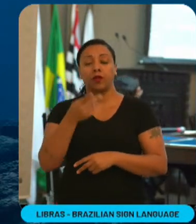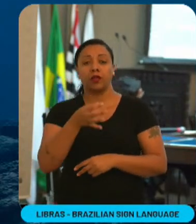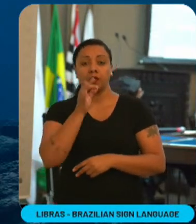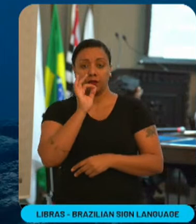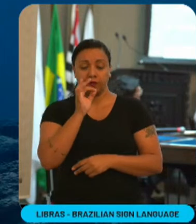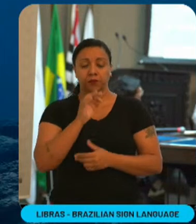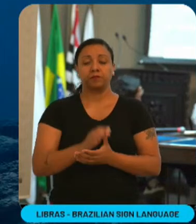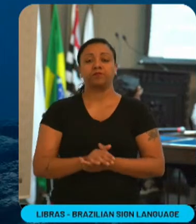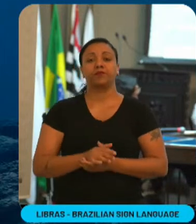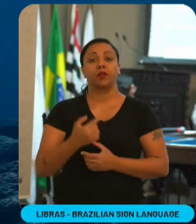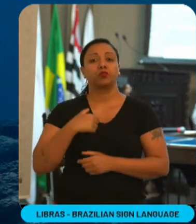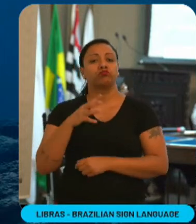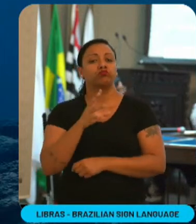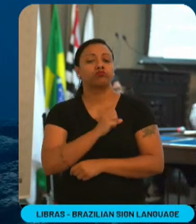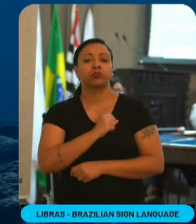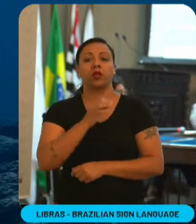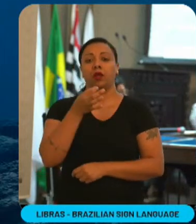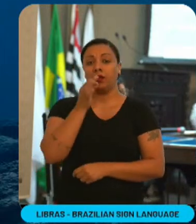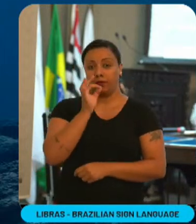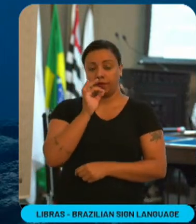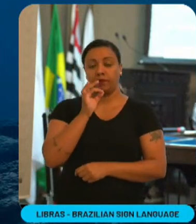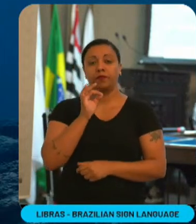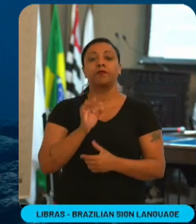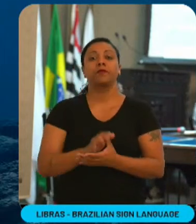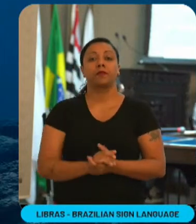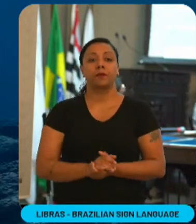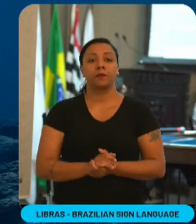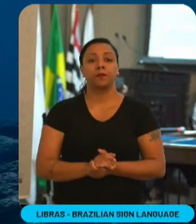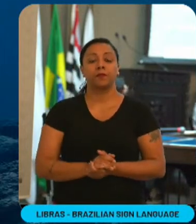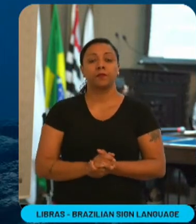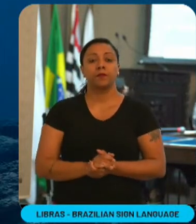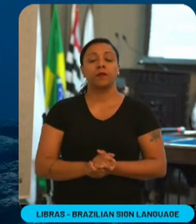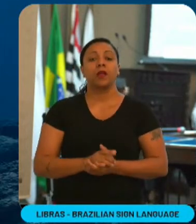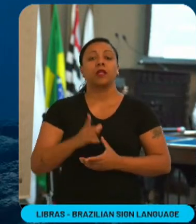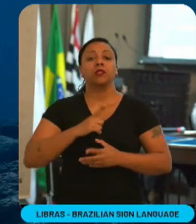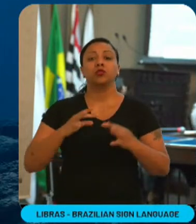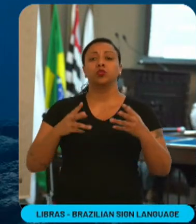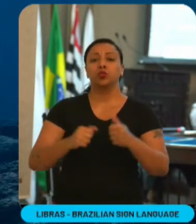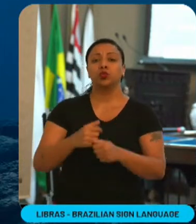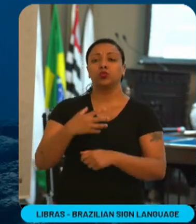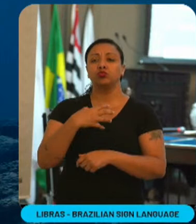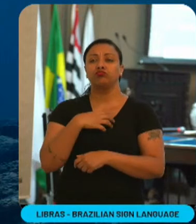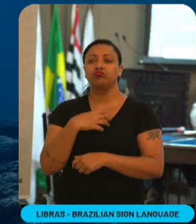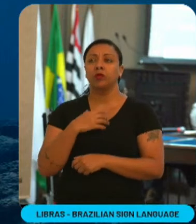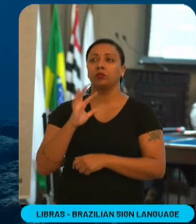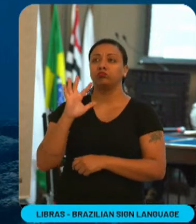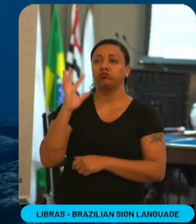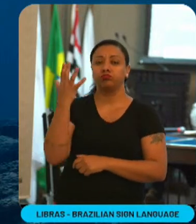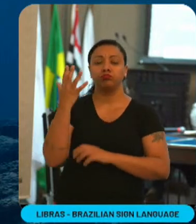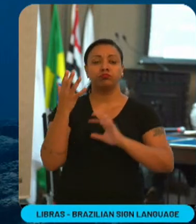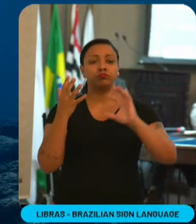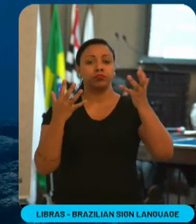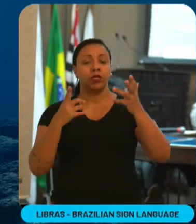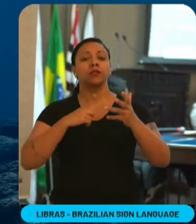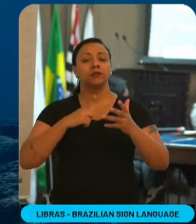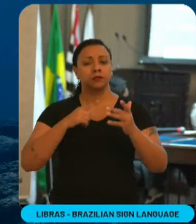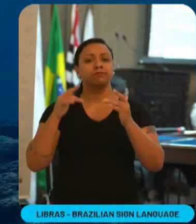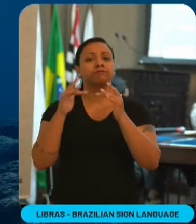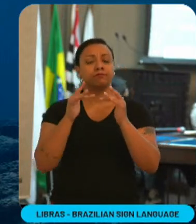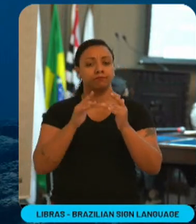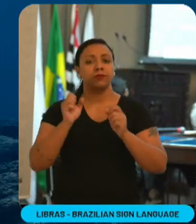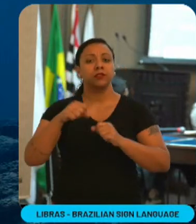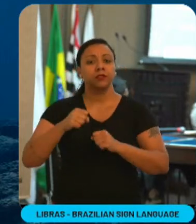two scales of time. I like this reference of about coffee because all the meteorological